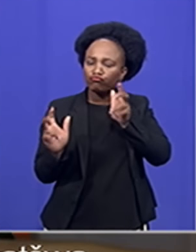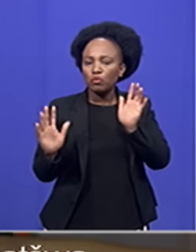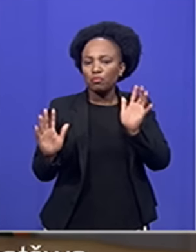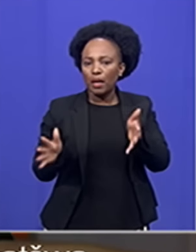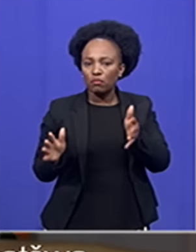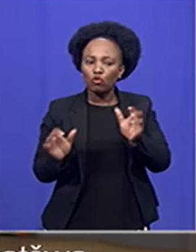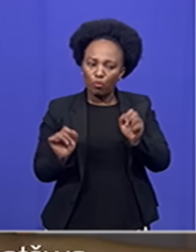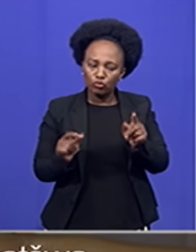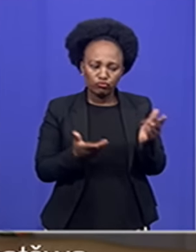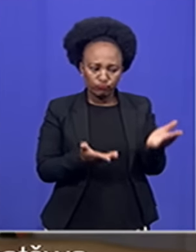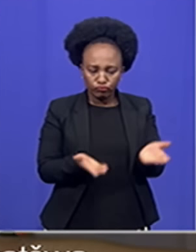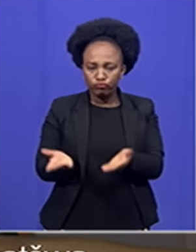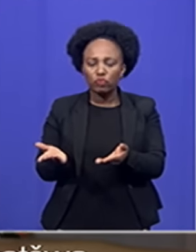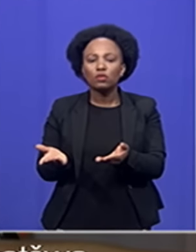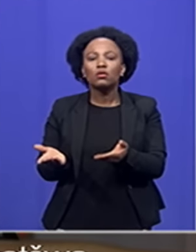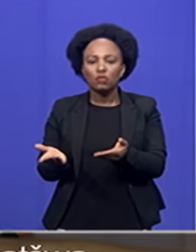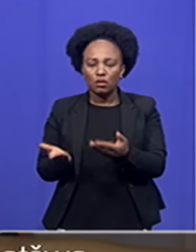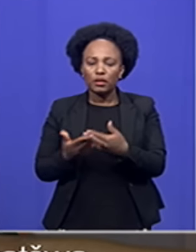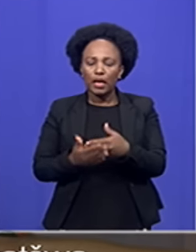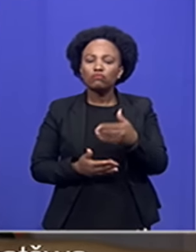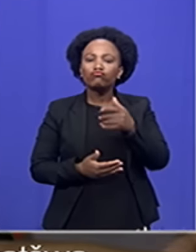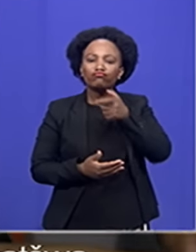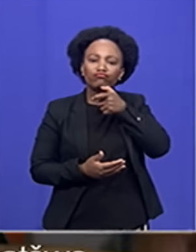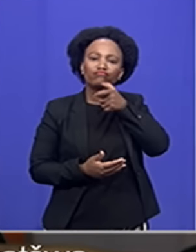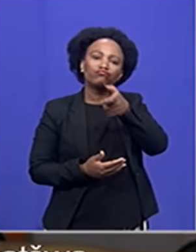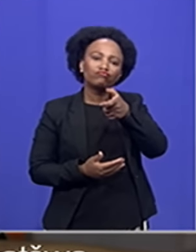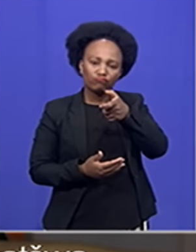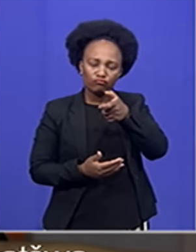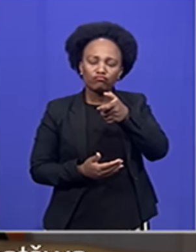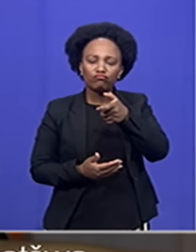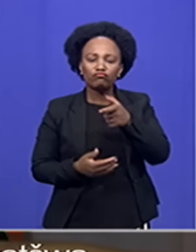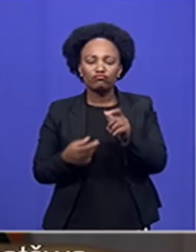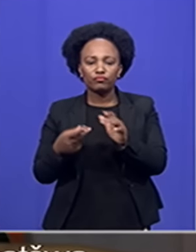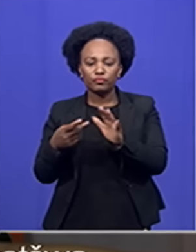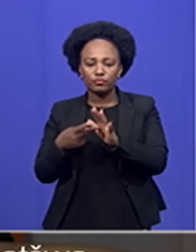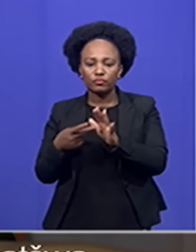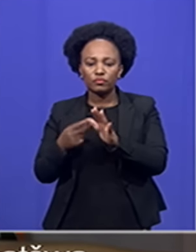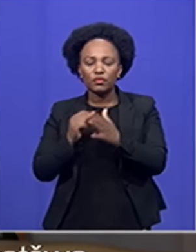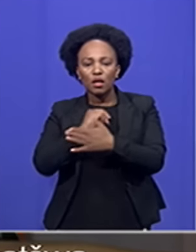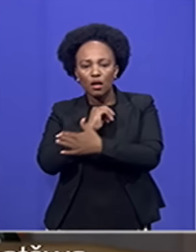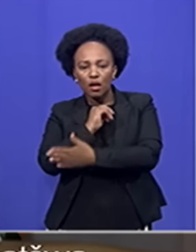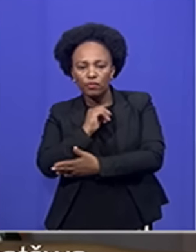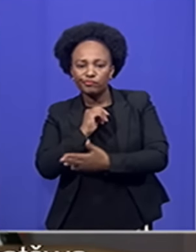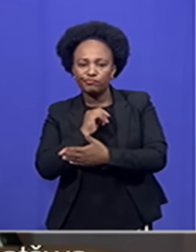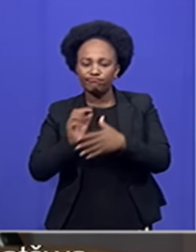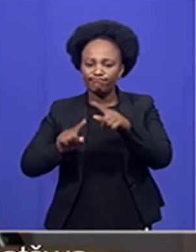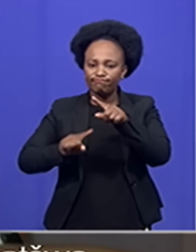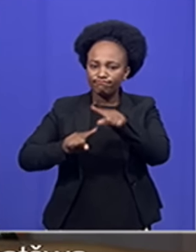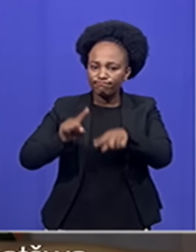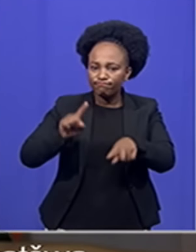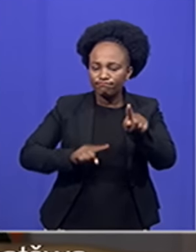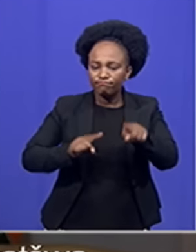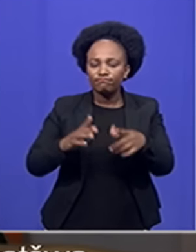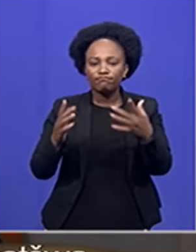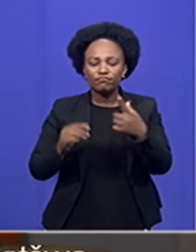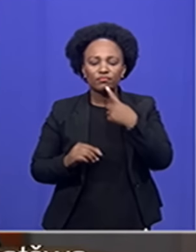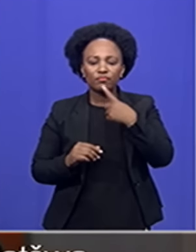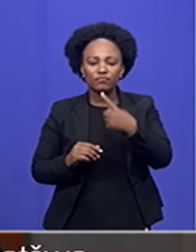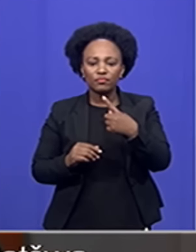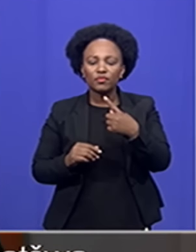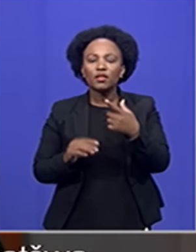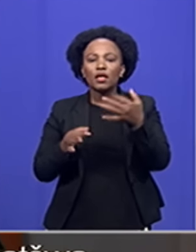ya gore le bone ba ka dira puo mo go selesele re bona dinaga ka tse di farologane go na le se re se bitsang